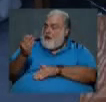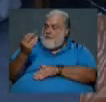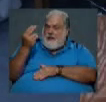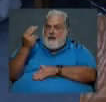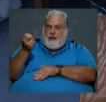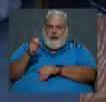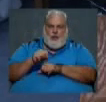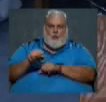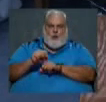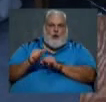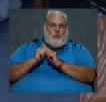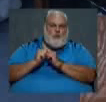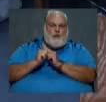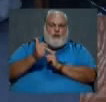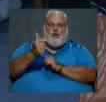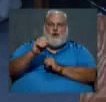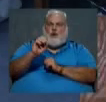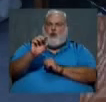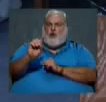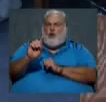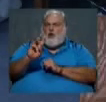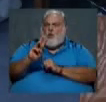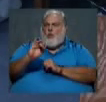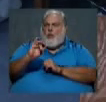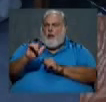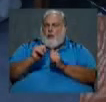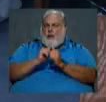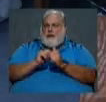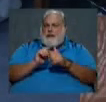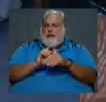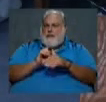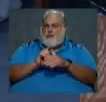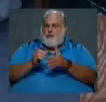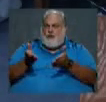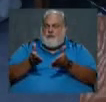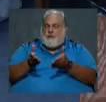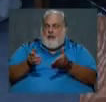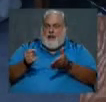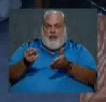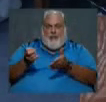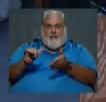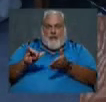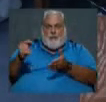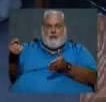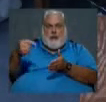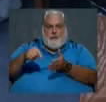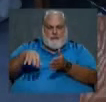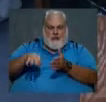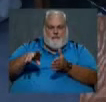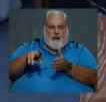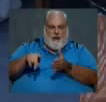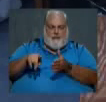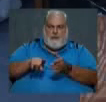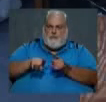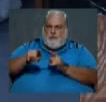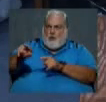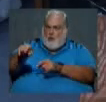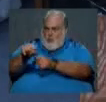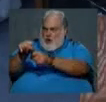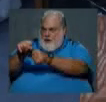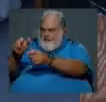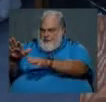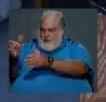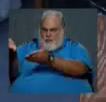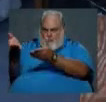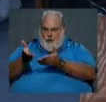at Goodwill with Disability Services. They picked him up every day, took him to work, and brought him back. And there